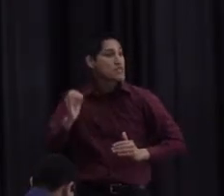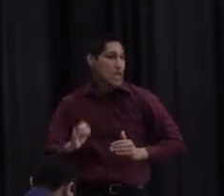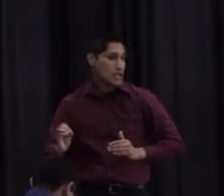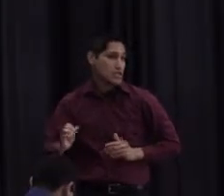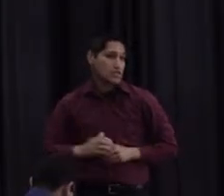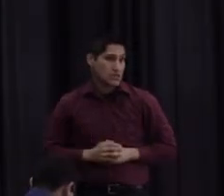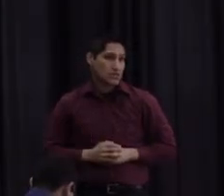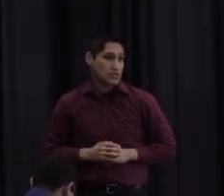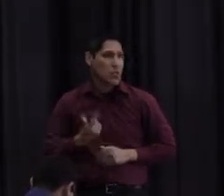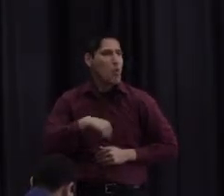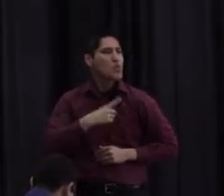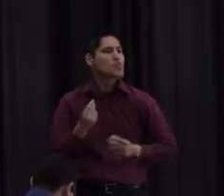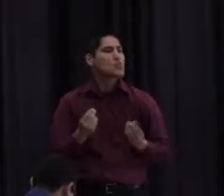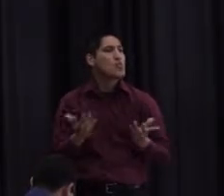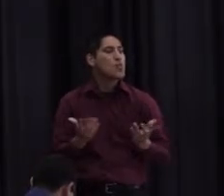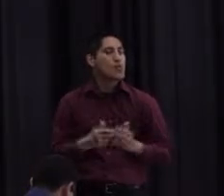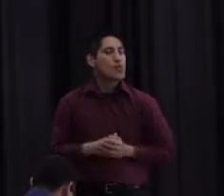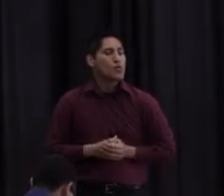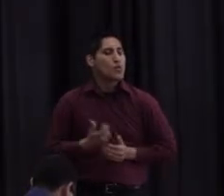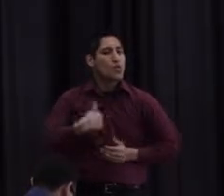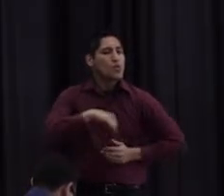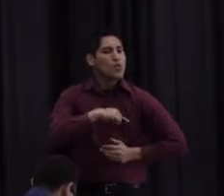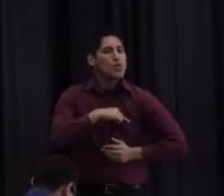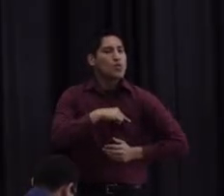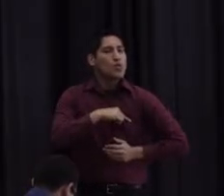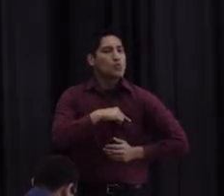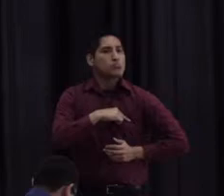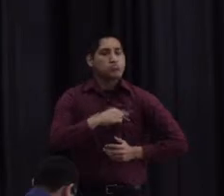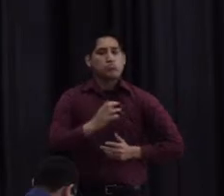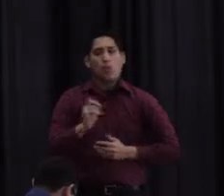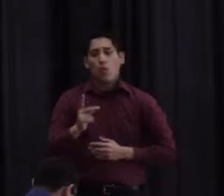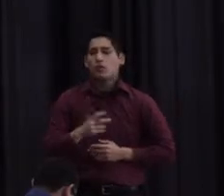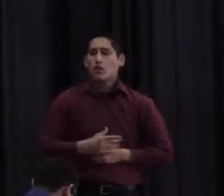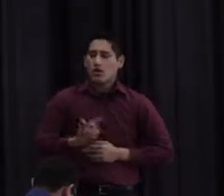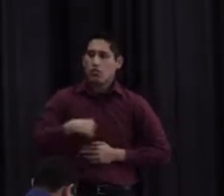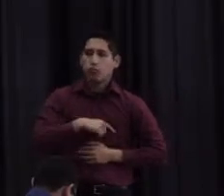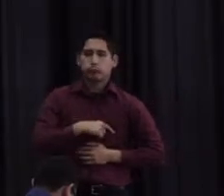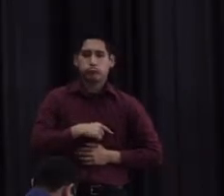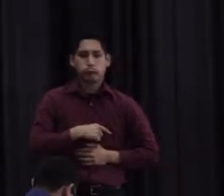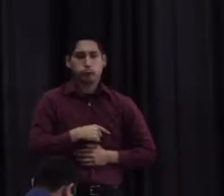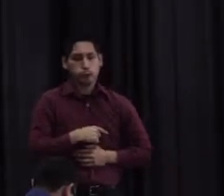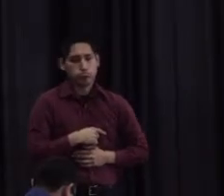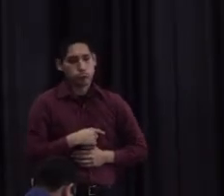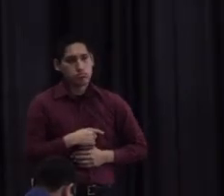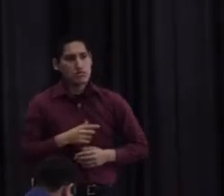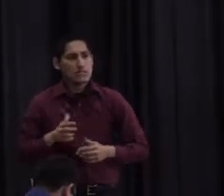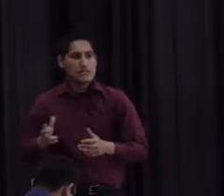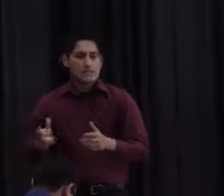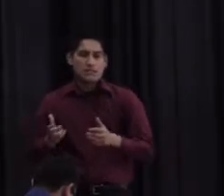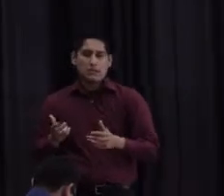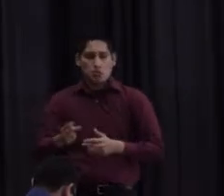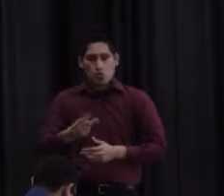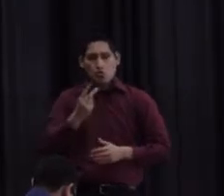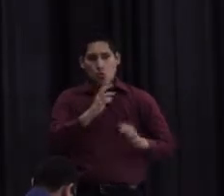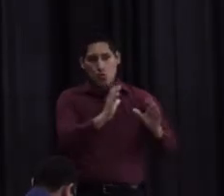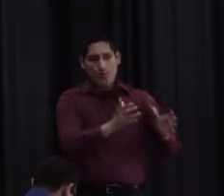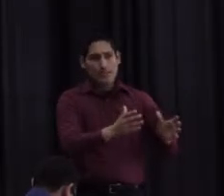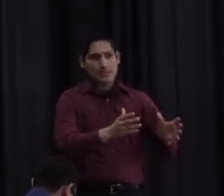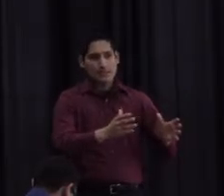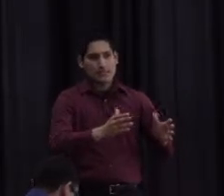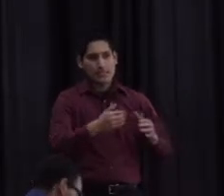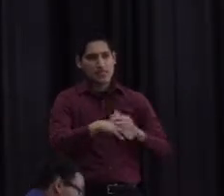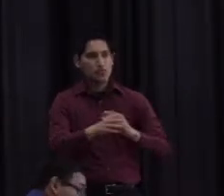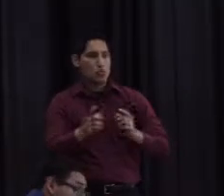So what did we do? We said, okay, we're going to take two of our most popular courses, Intro